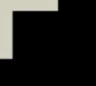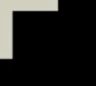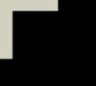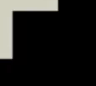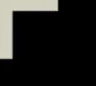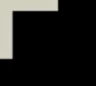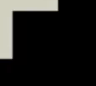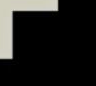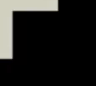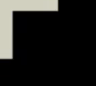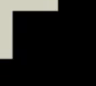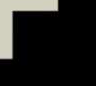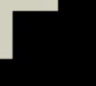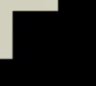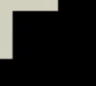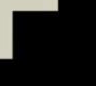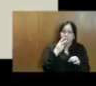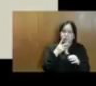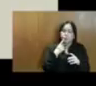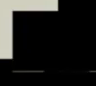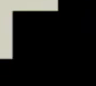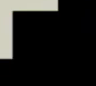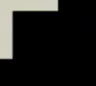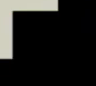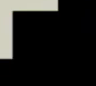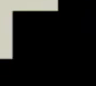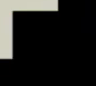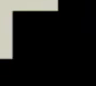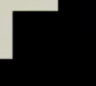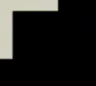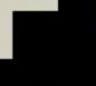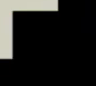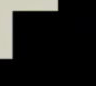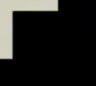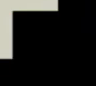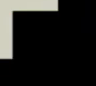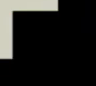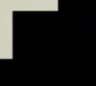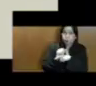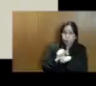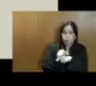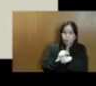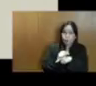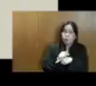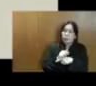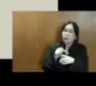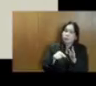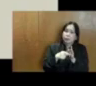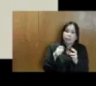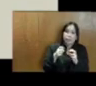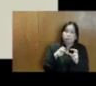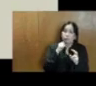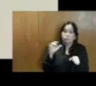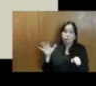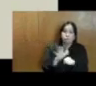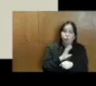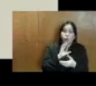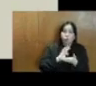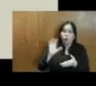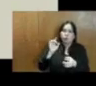one. It looks like workers that have some specific training, associate's degree is not a full college degree, but it's more directed